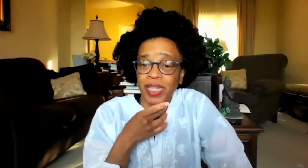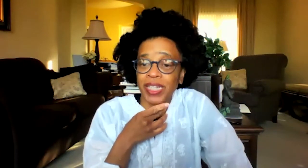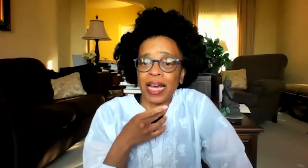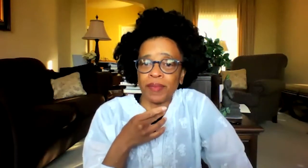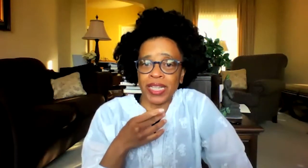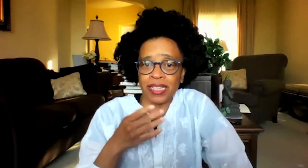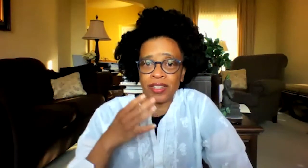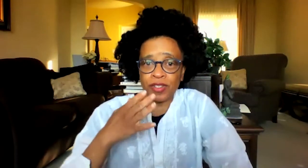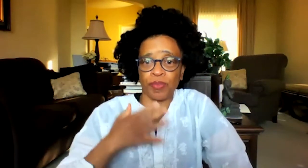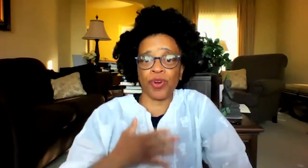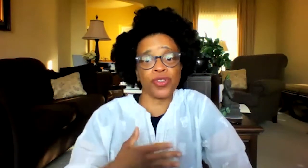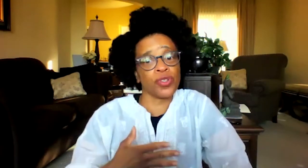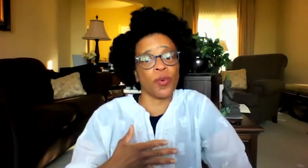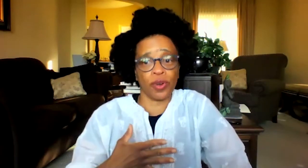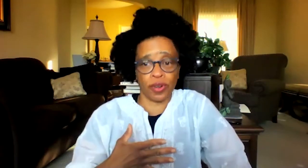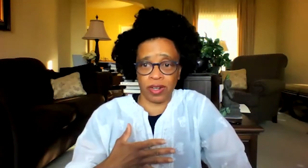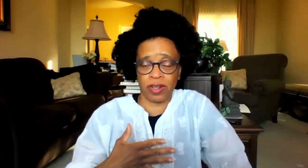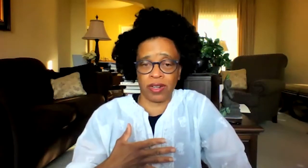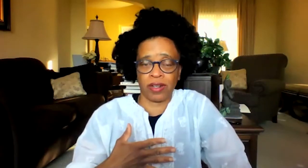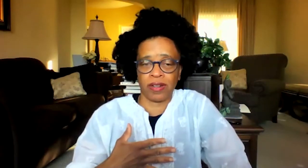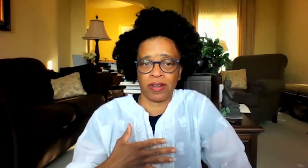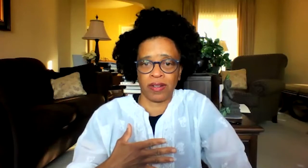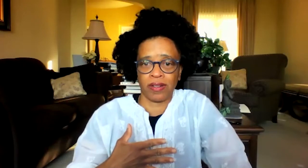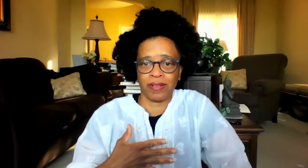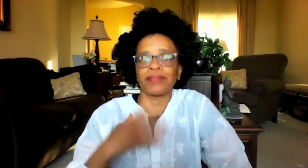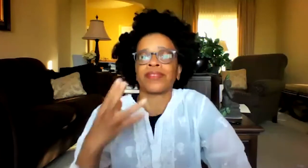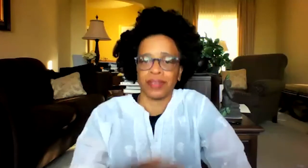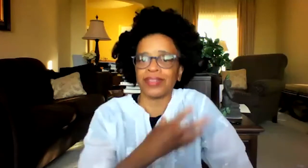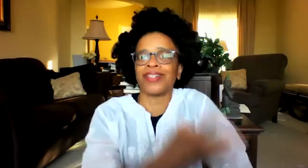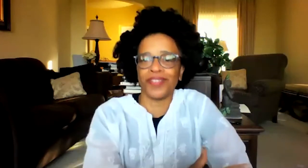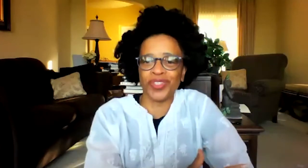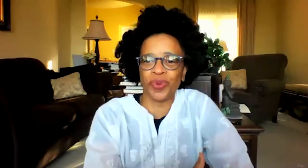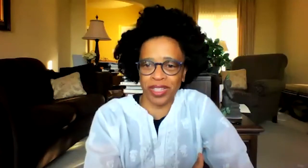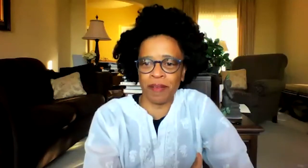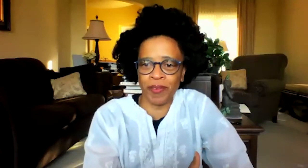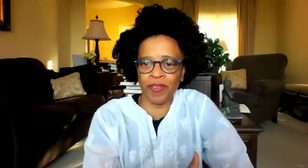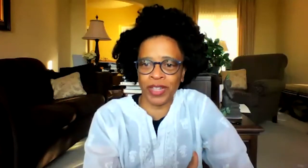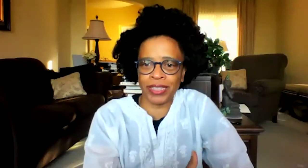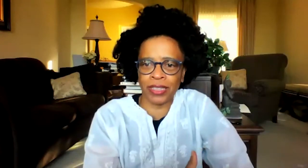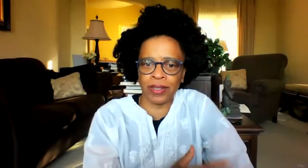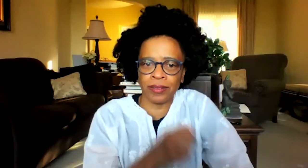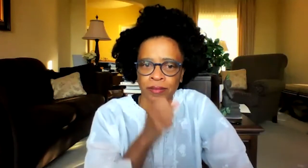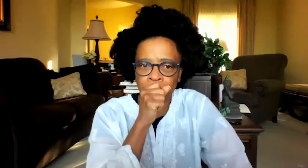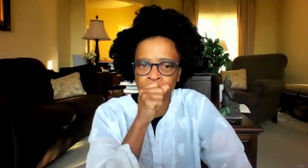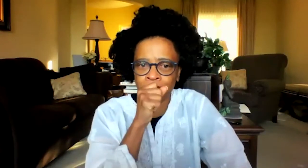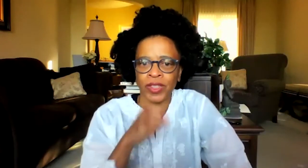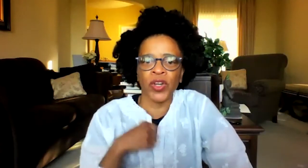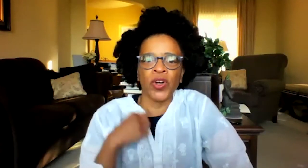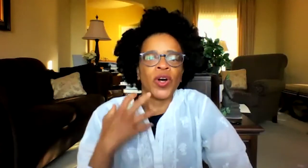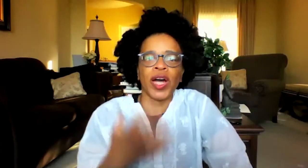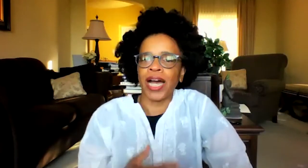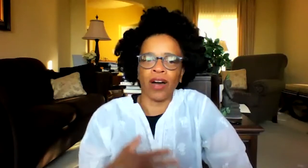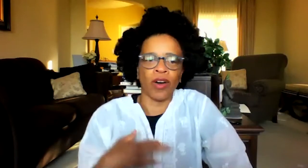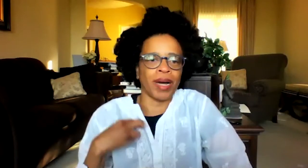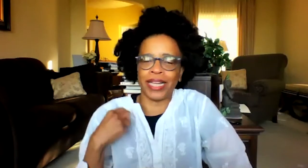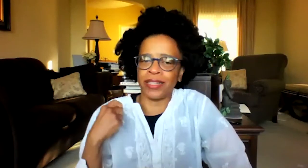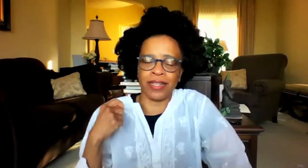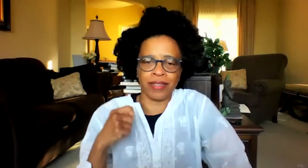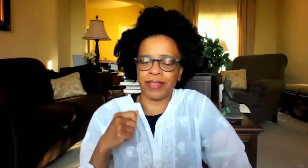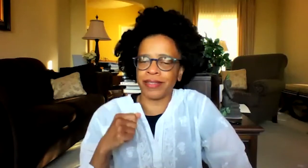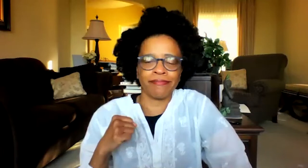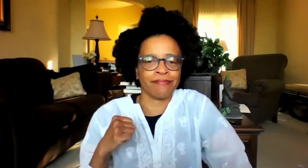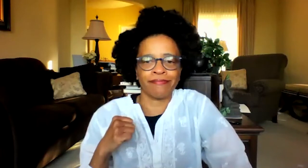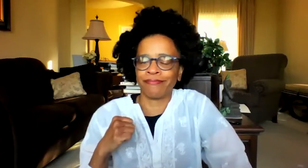And for me, that means there's personal work of the sort that I've been reflecting on. How am I